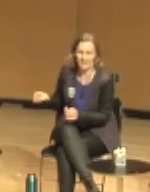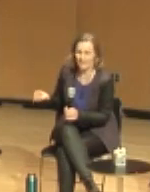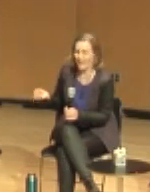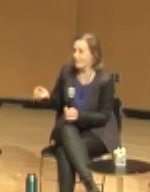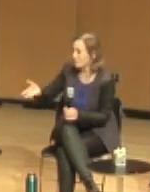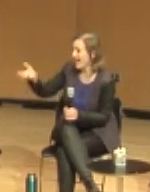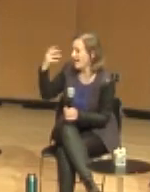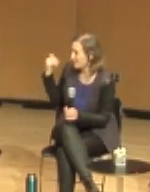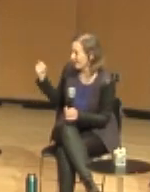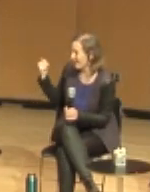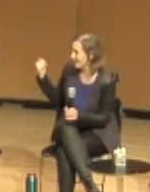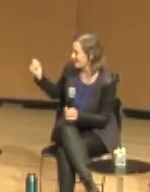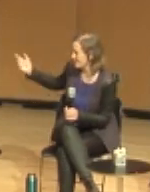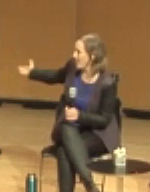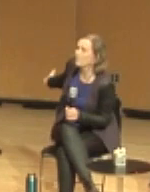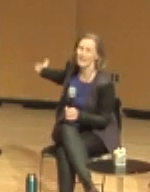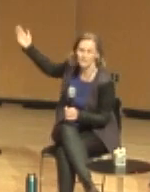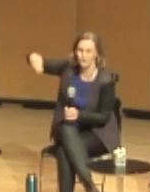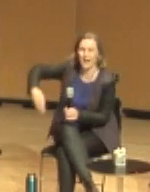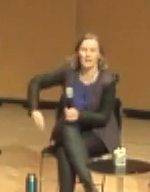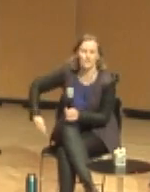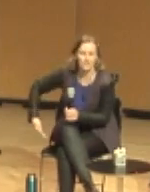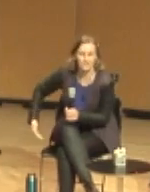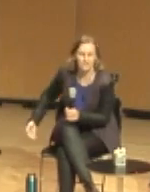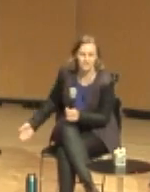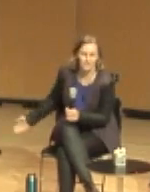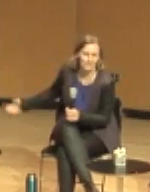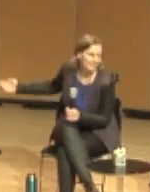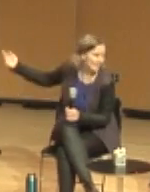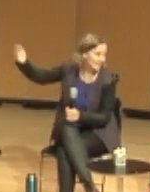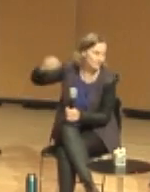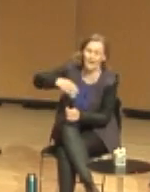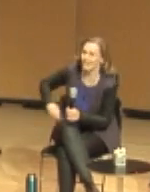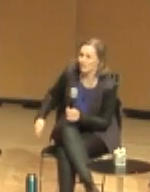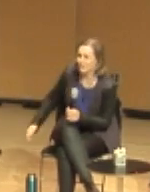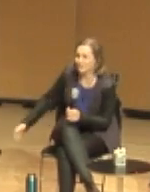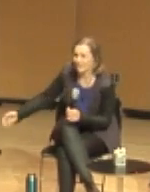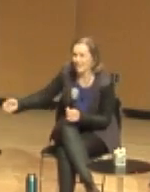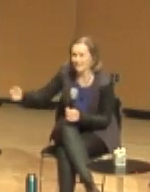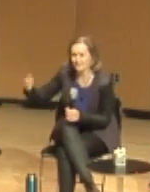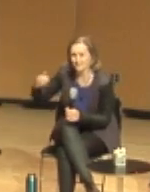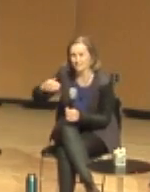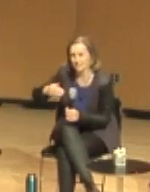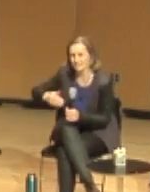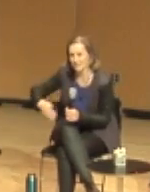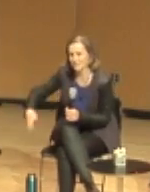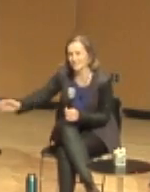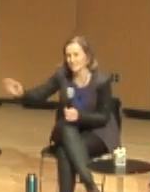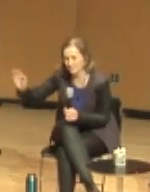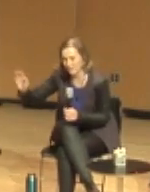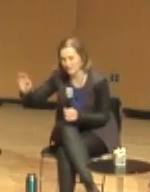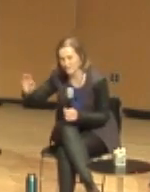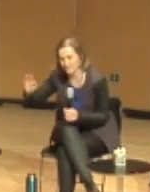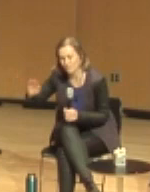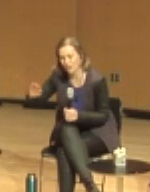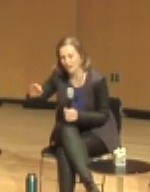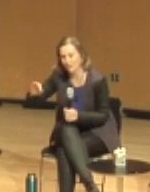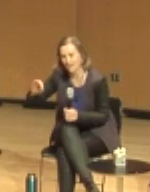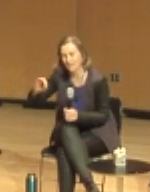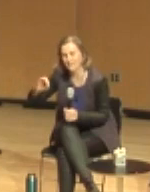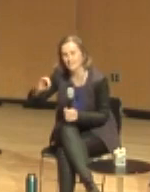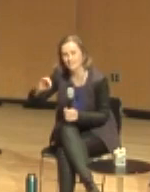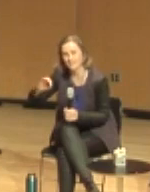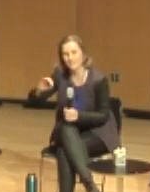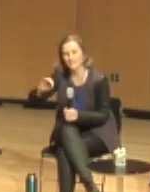and and that play is about waves crashing and crashing and someone disappearing into the